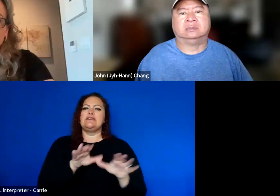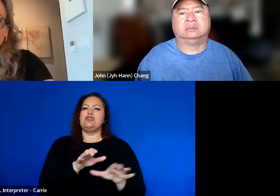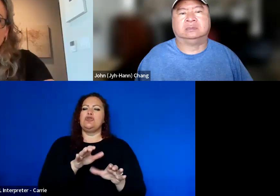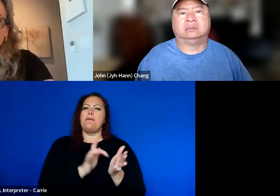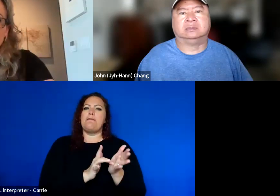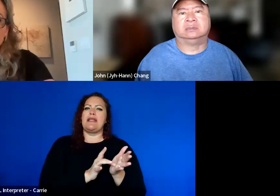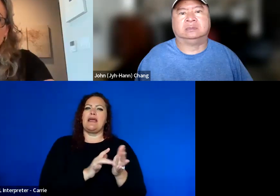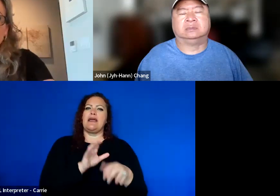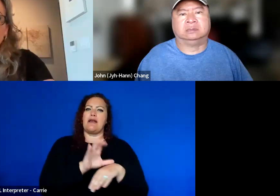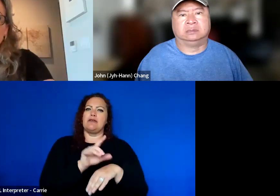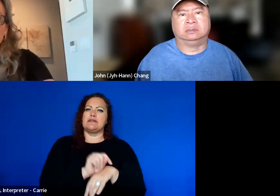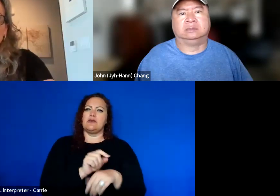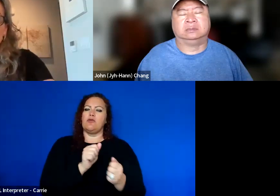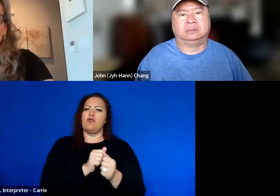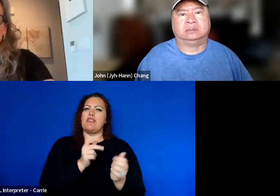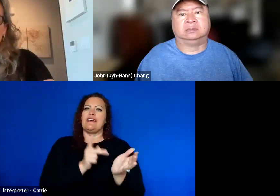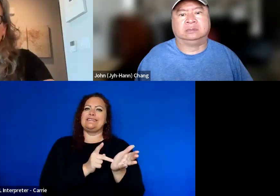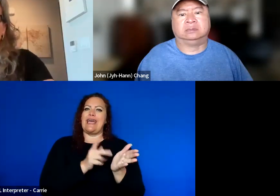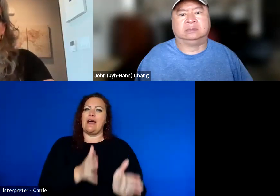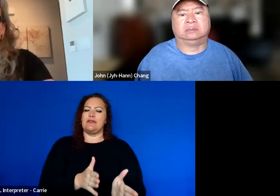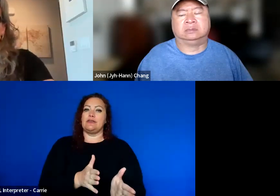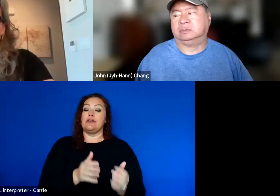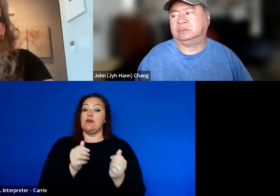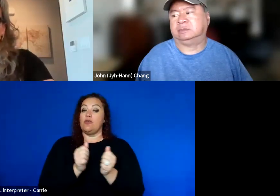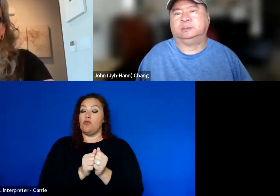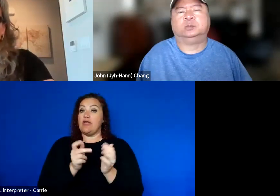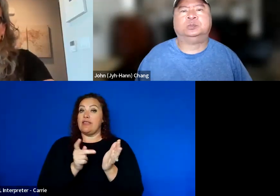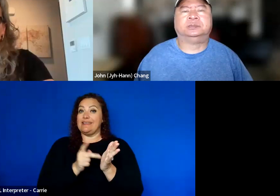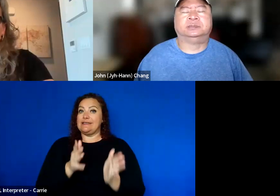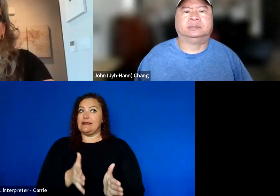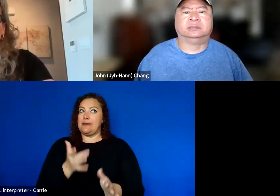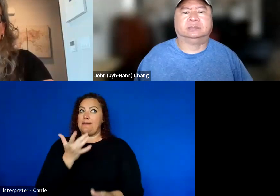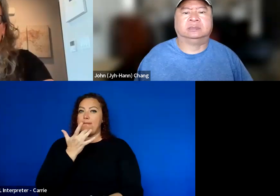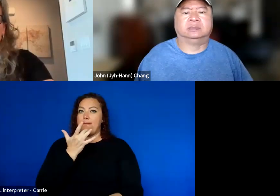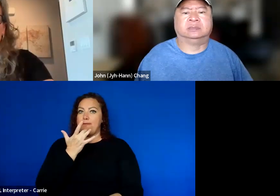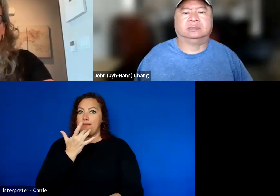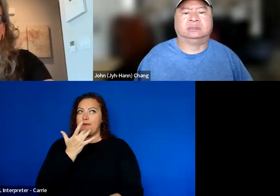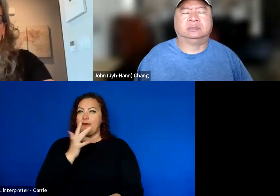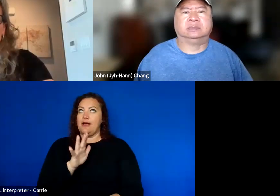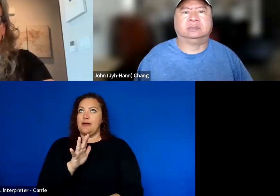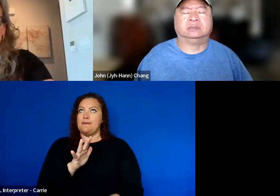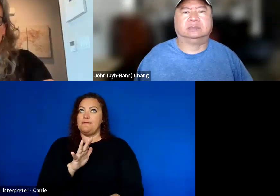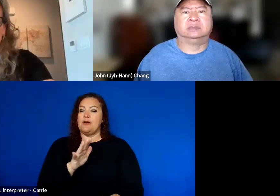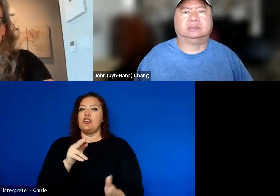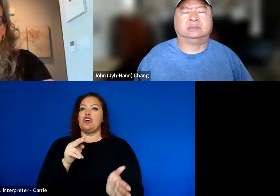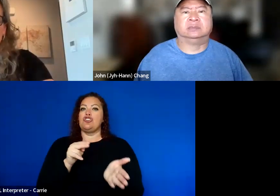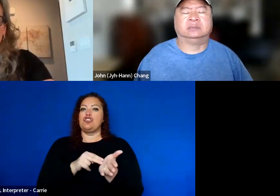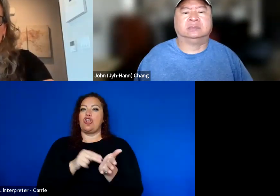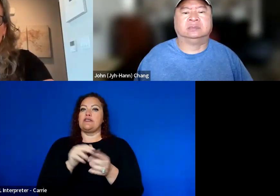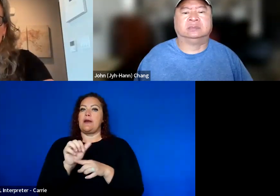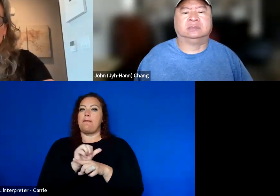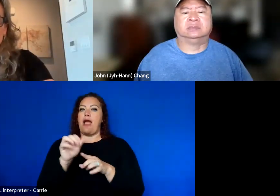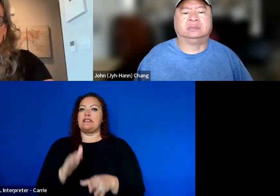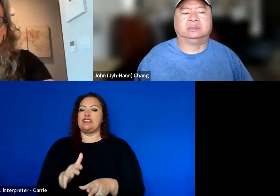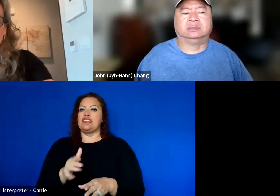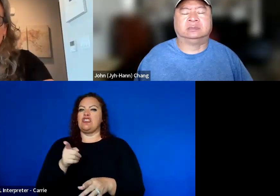with a psychiatrist, and with a psychiatrist preferable, or a nurse practitioner